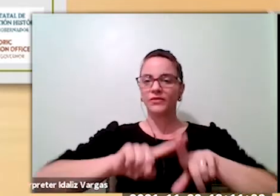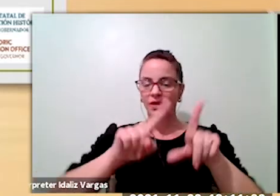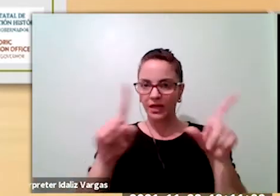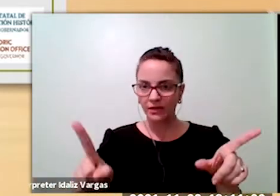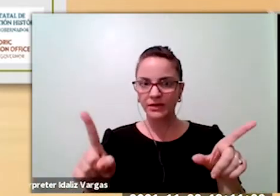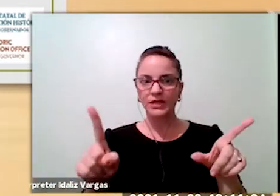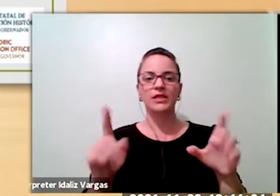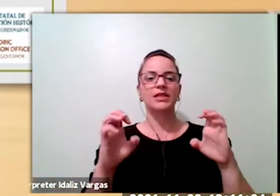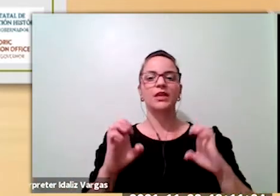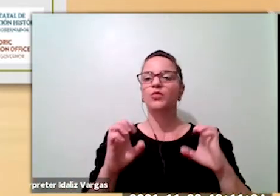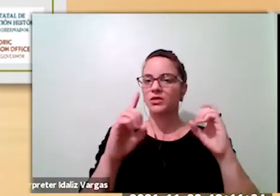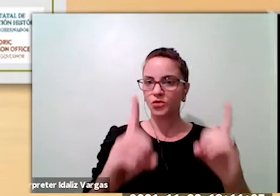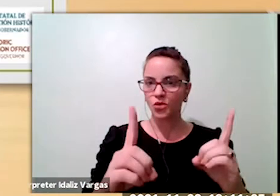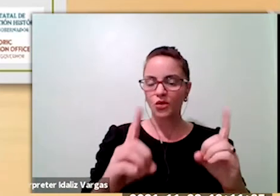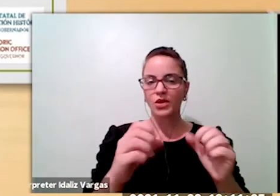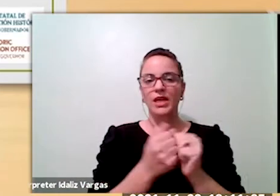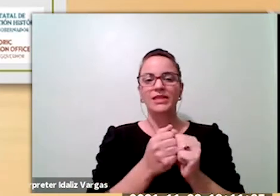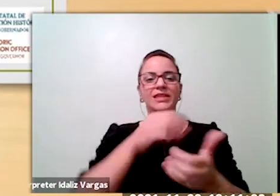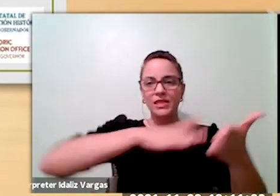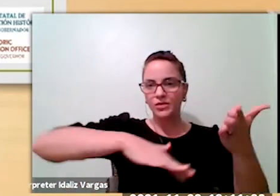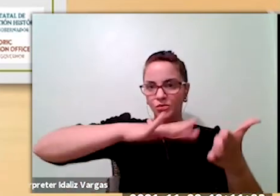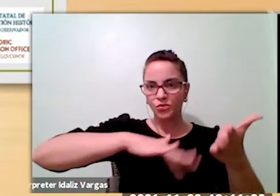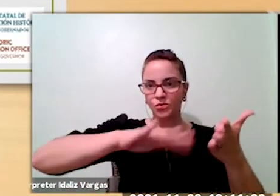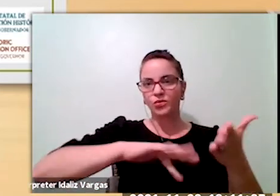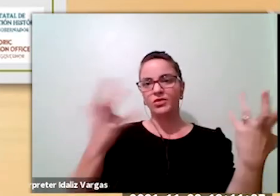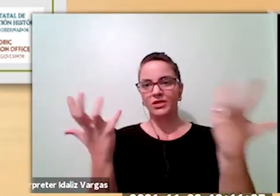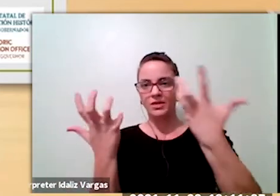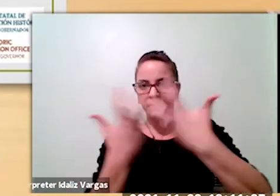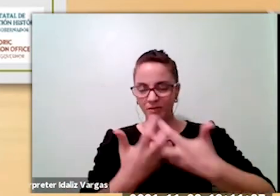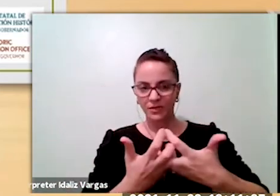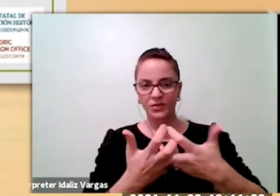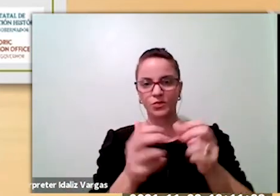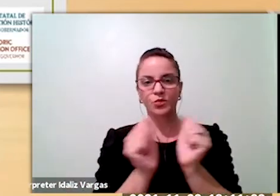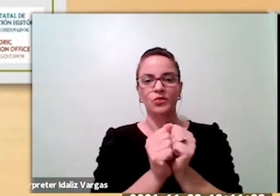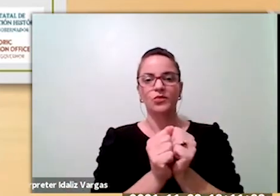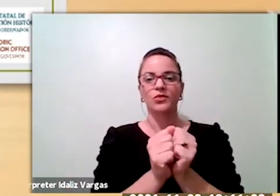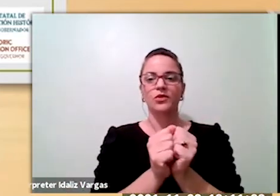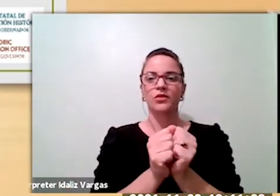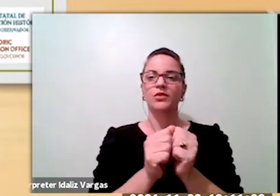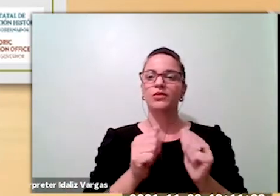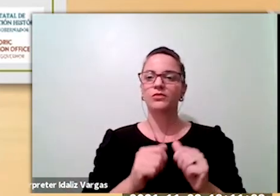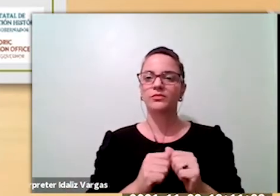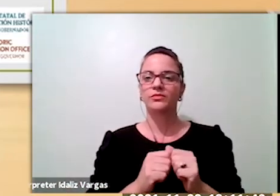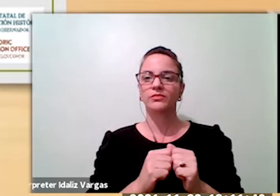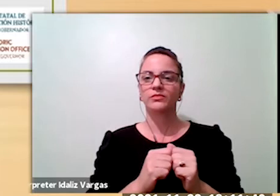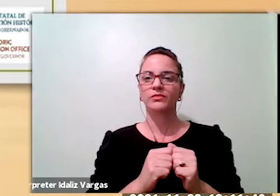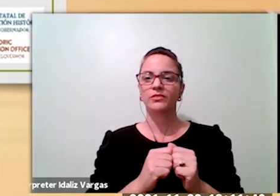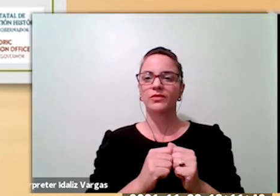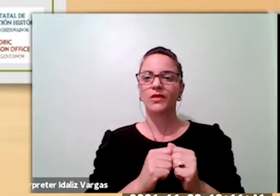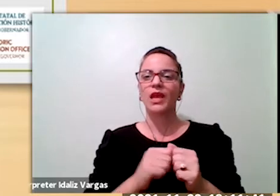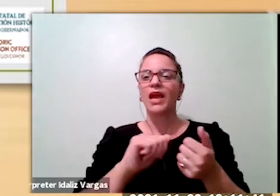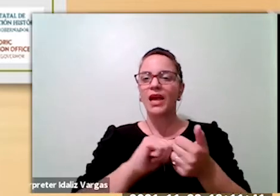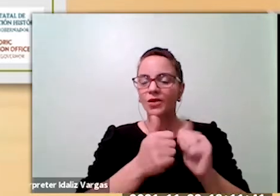efforts relating to the built heritage of the San Juan Islet and how this has helped local